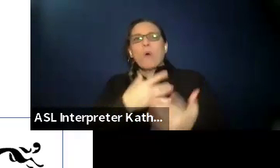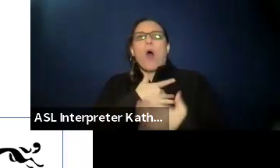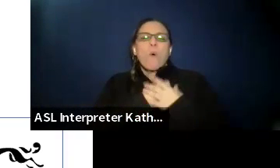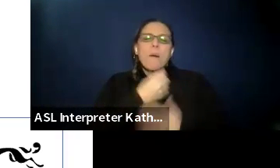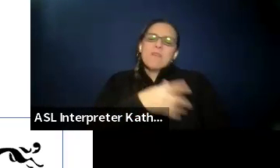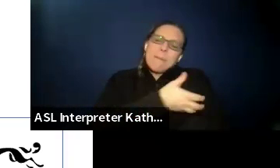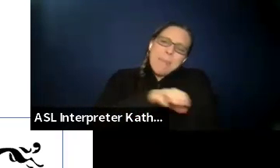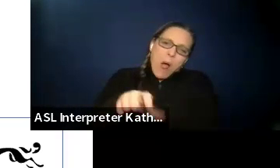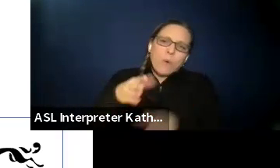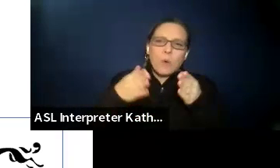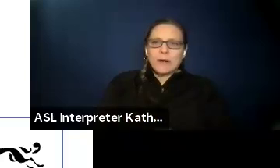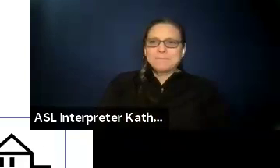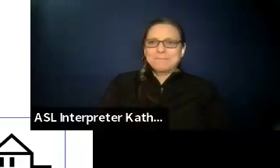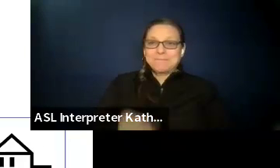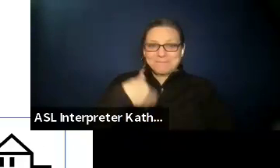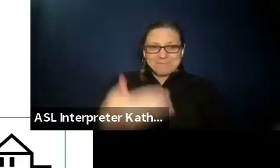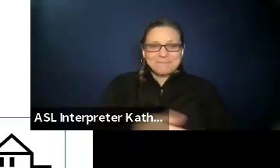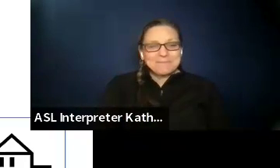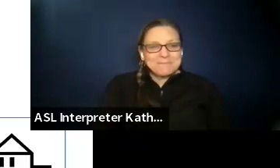way. Next.